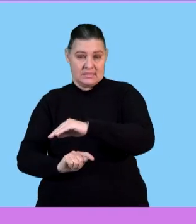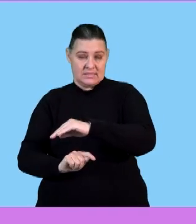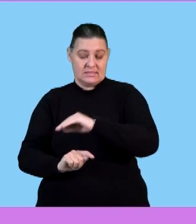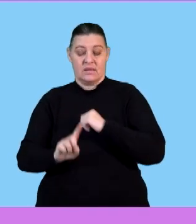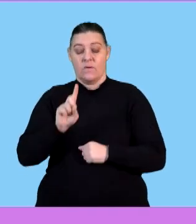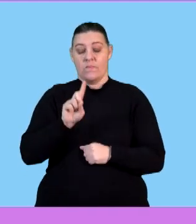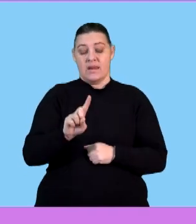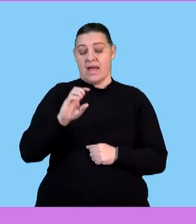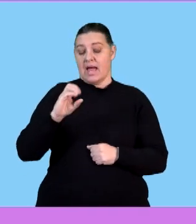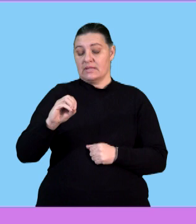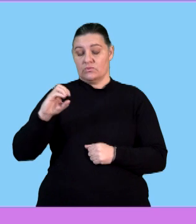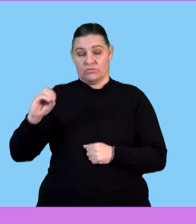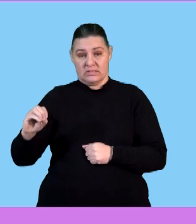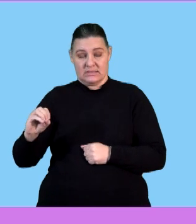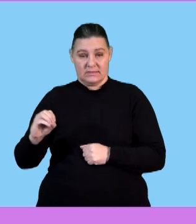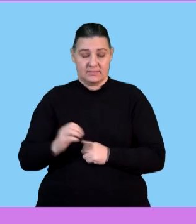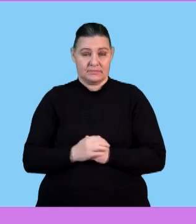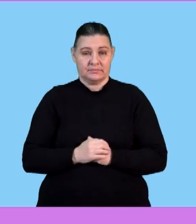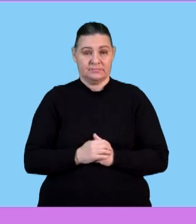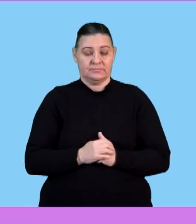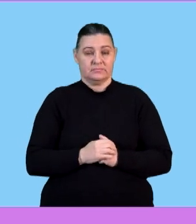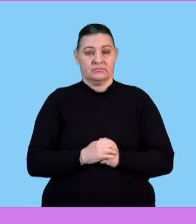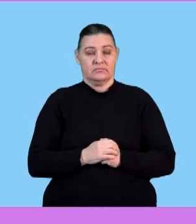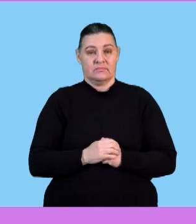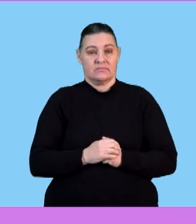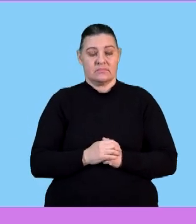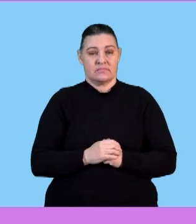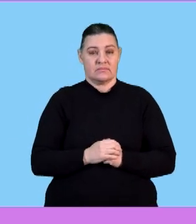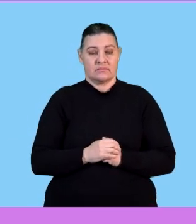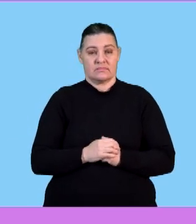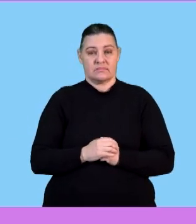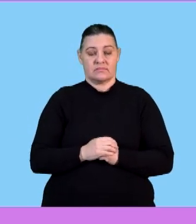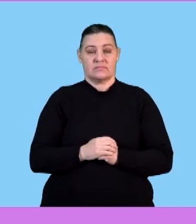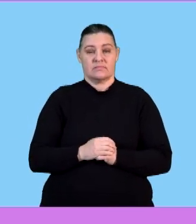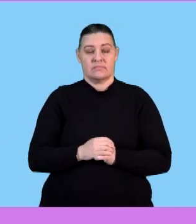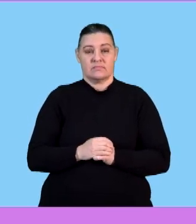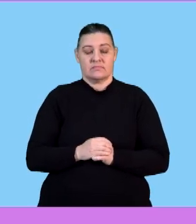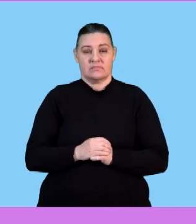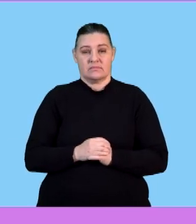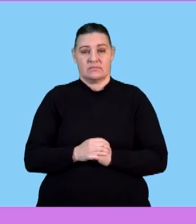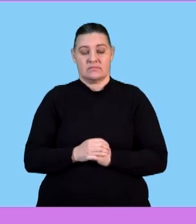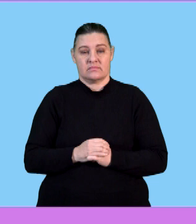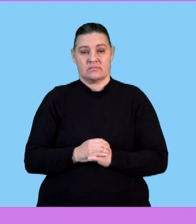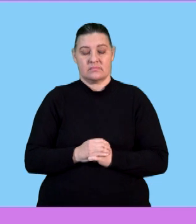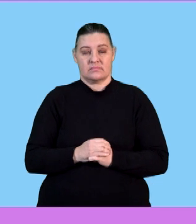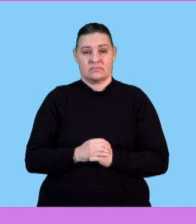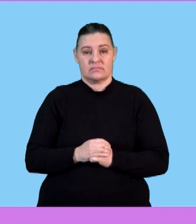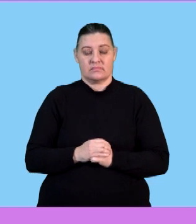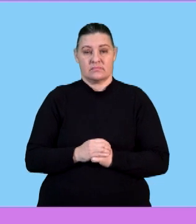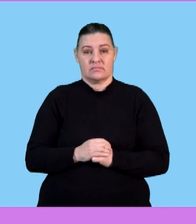Let's write that guy again. 300 and there we go. 3,050 centimeters divided